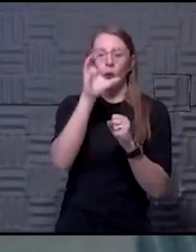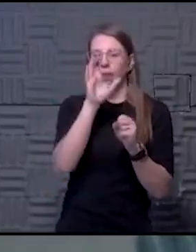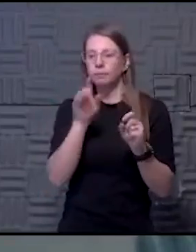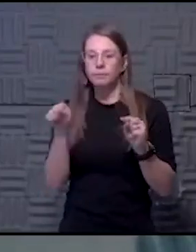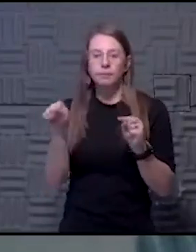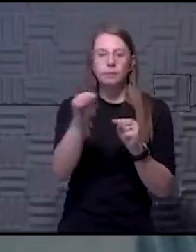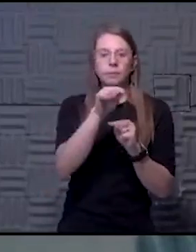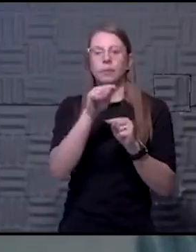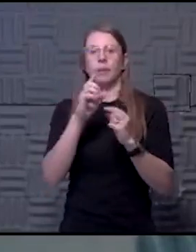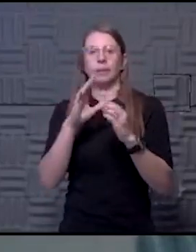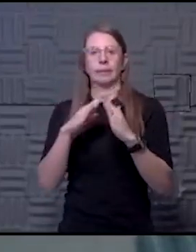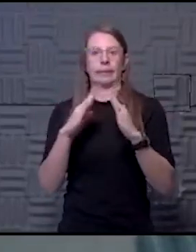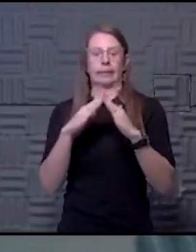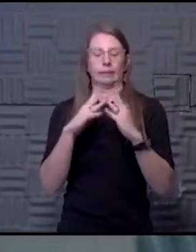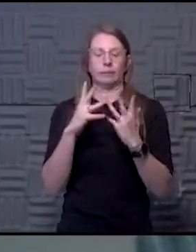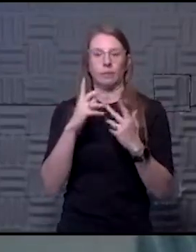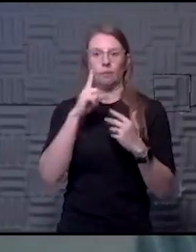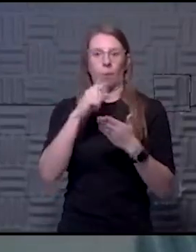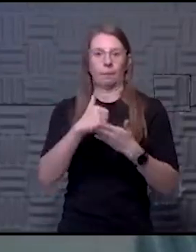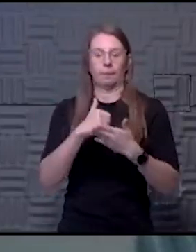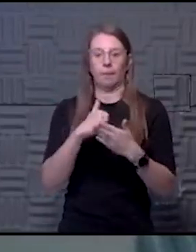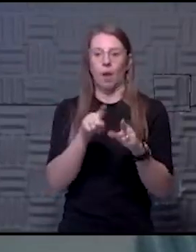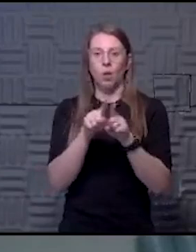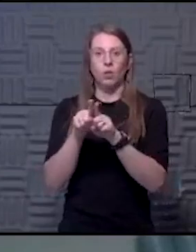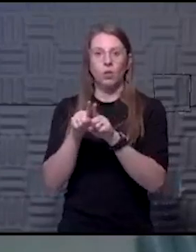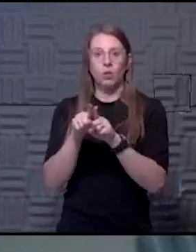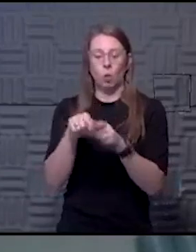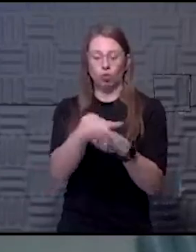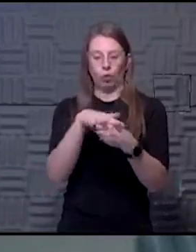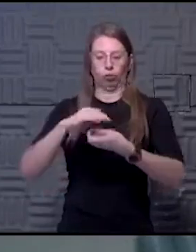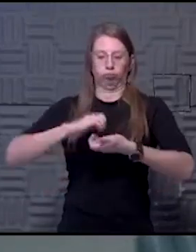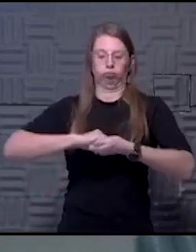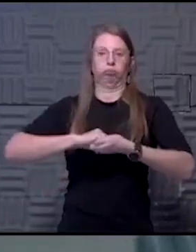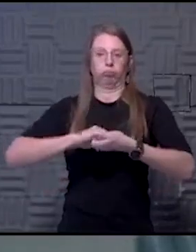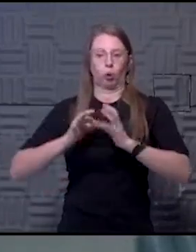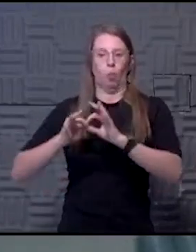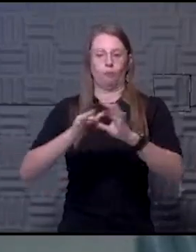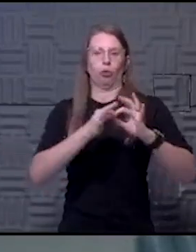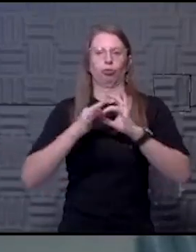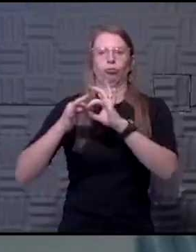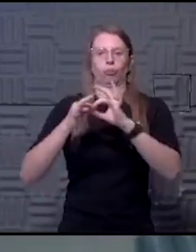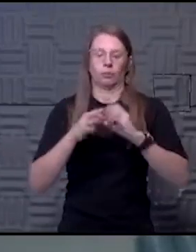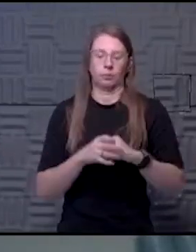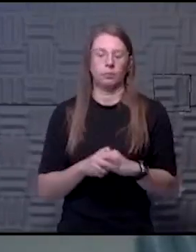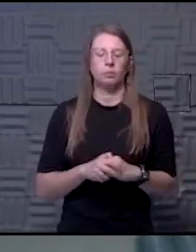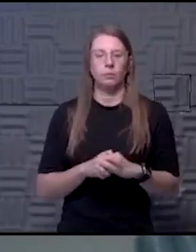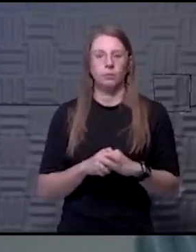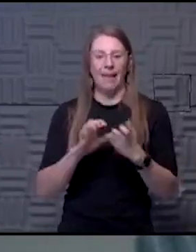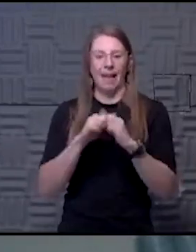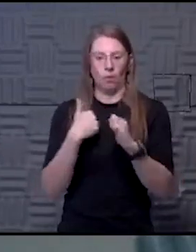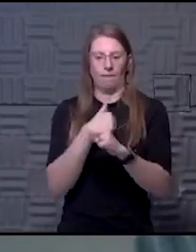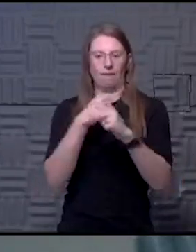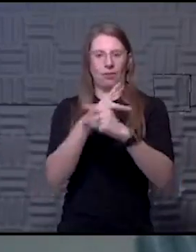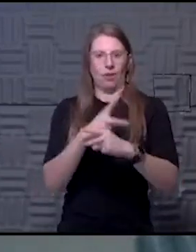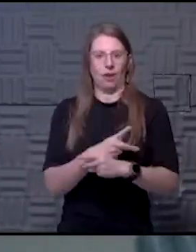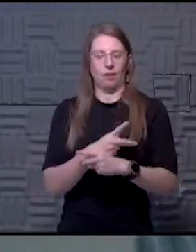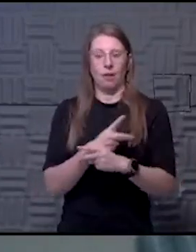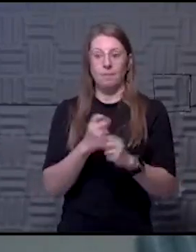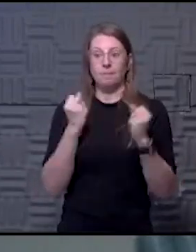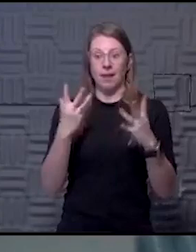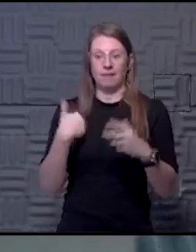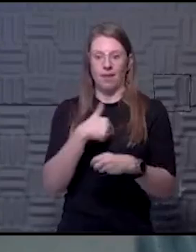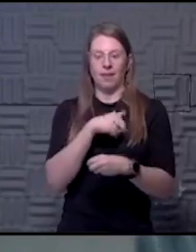something I said before, regional cooperation, regionalism in how we're working this out. A lot of us are elected